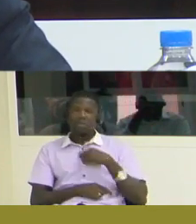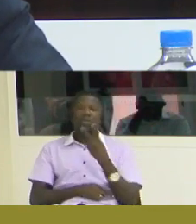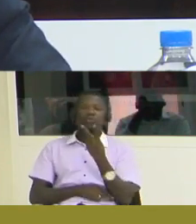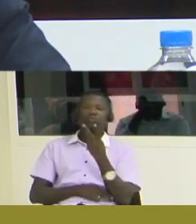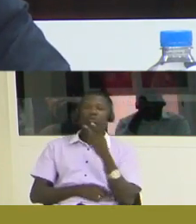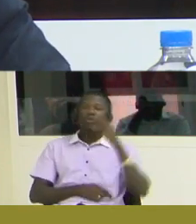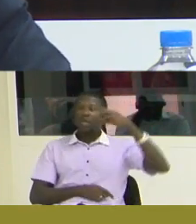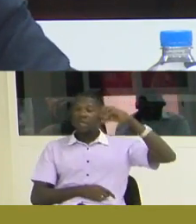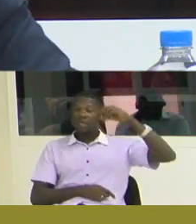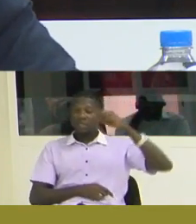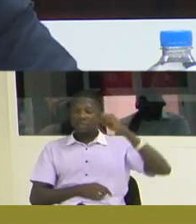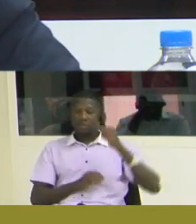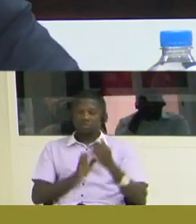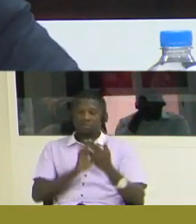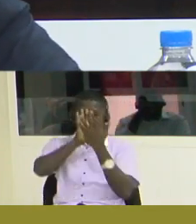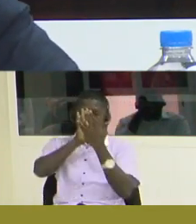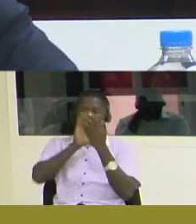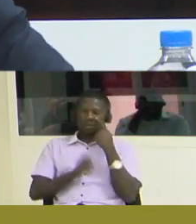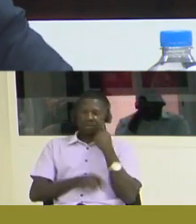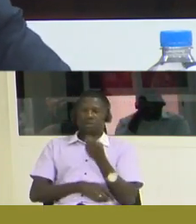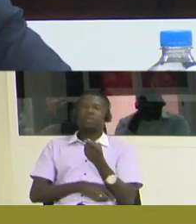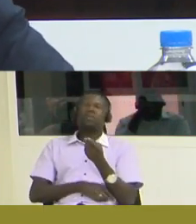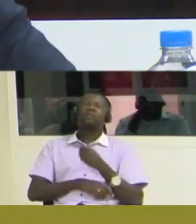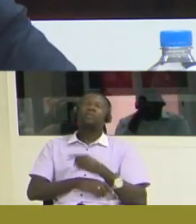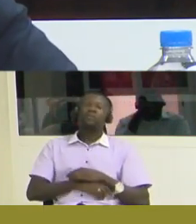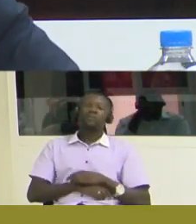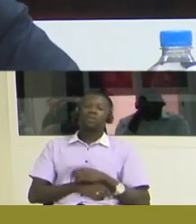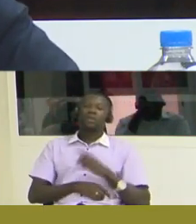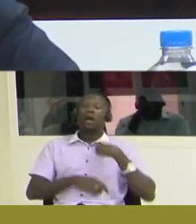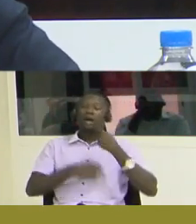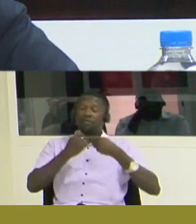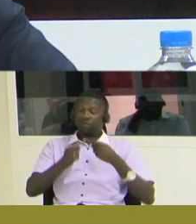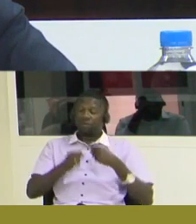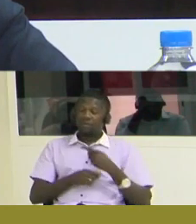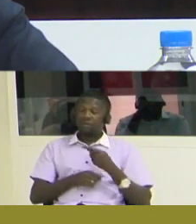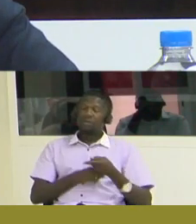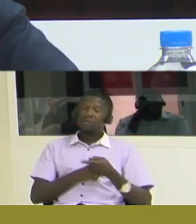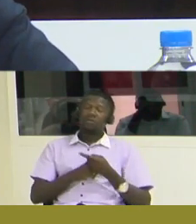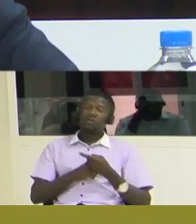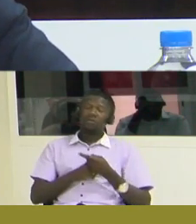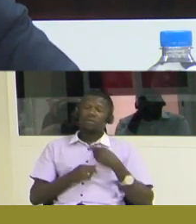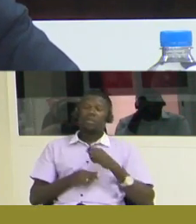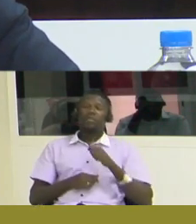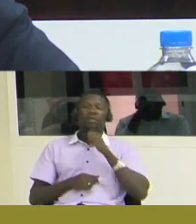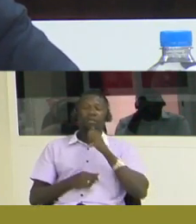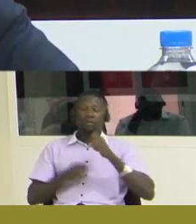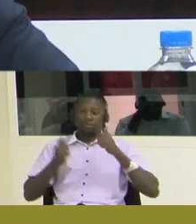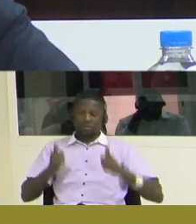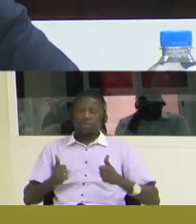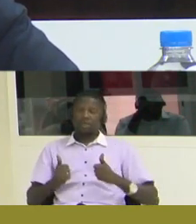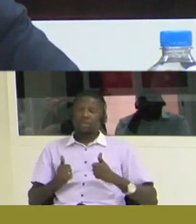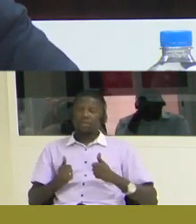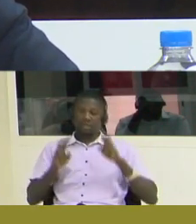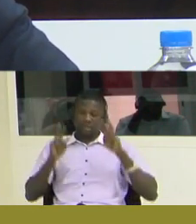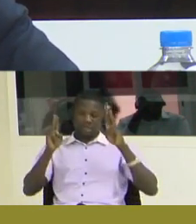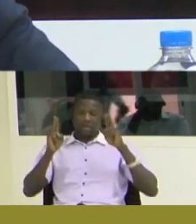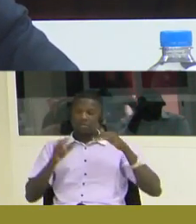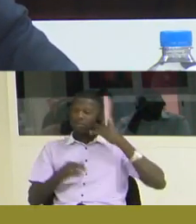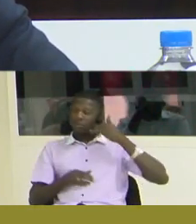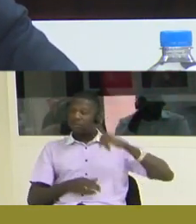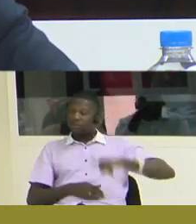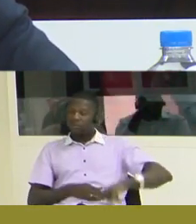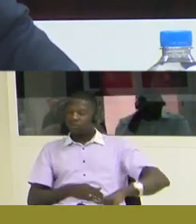appear on so immediately the Chairman had put down the